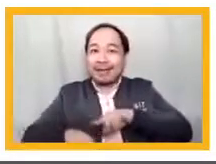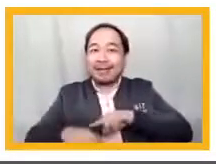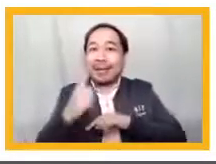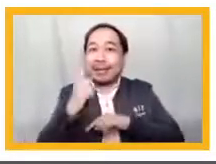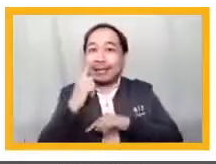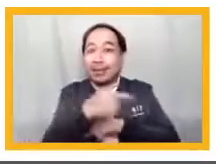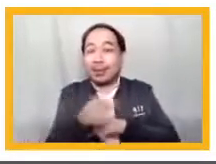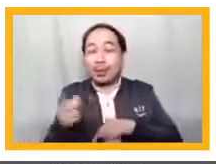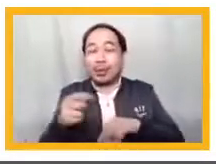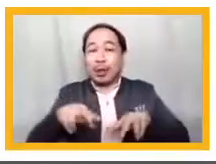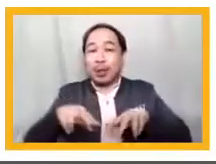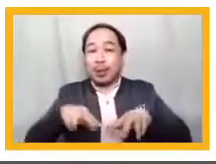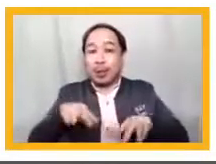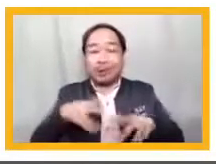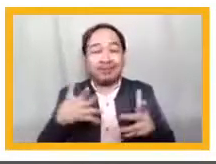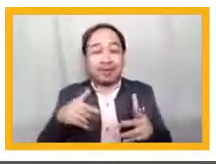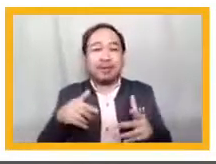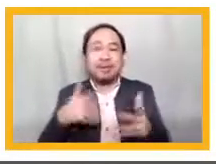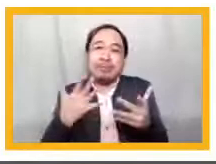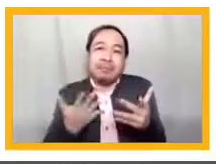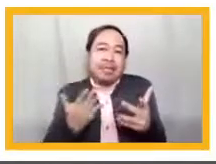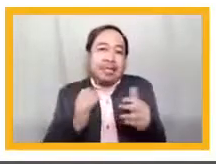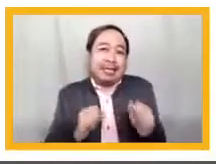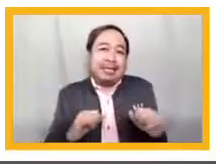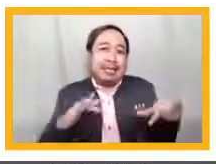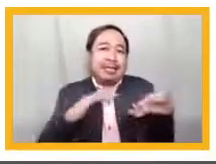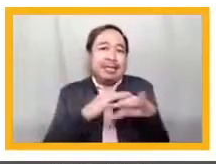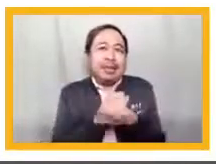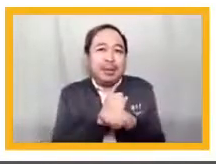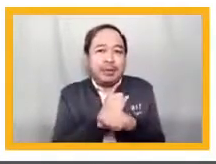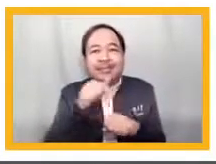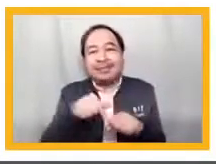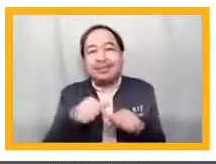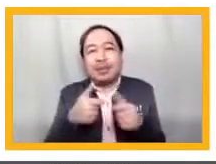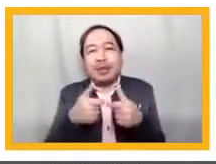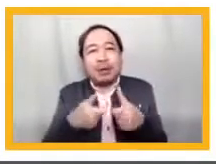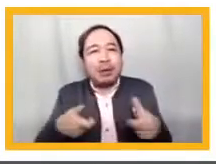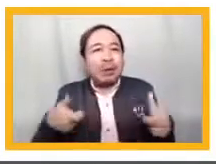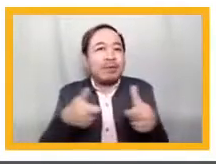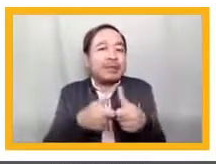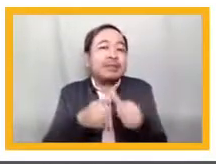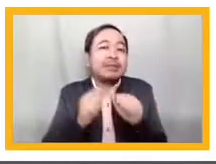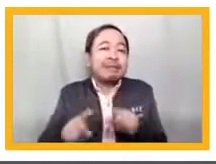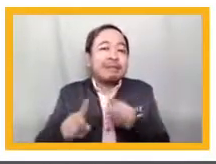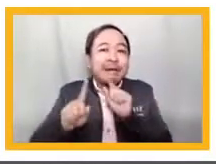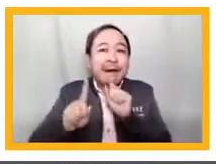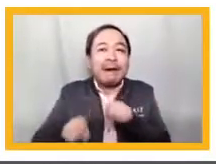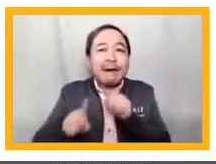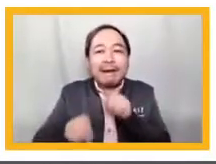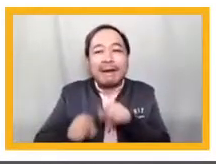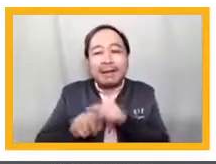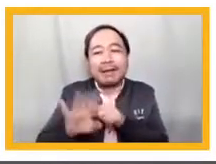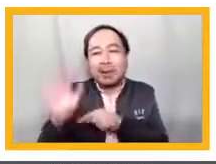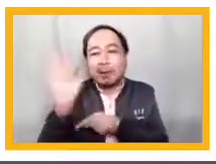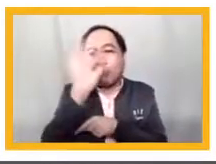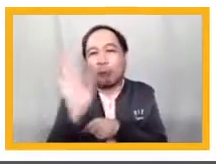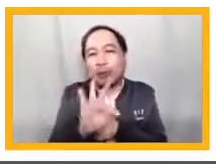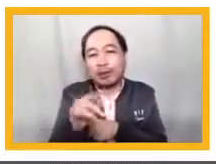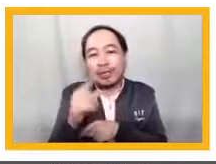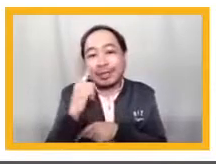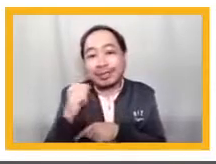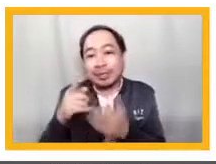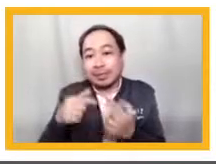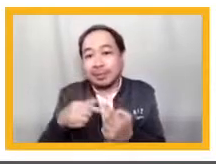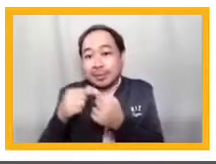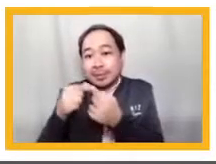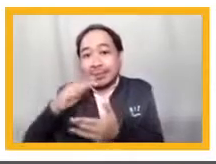to provide a good summary of this conference, which answers all these questions from the audience here, especially the last one. With